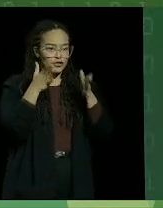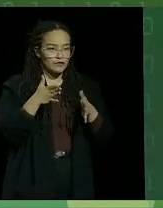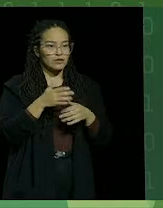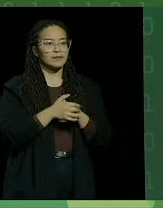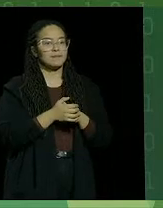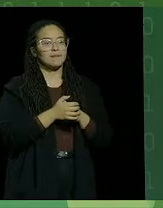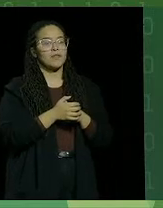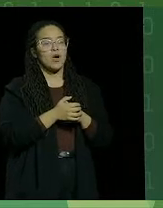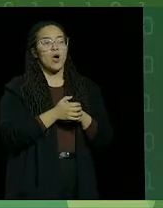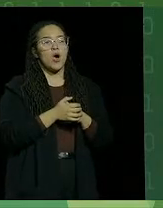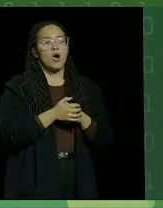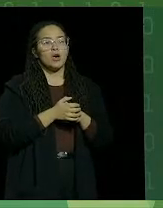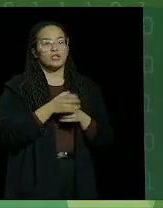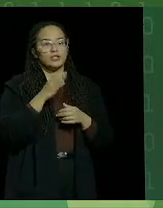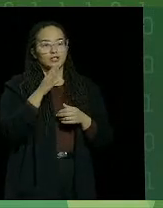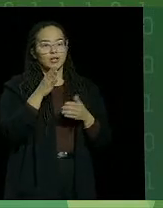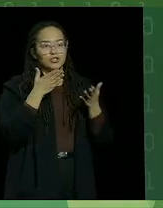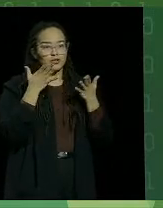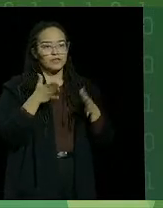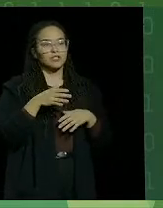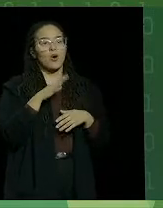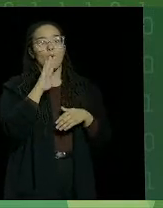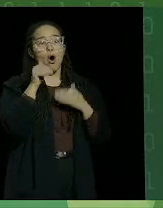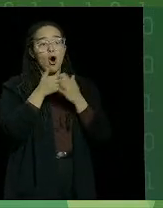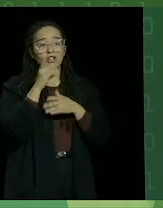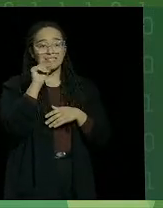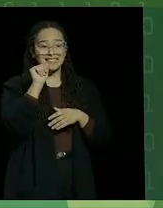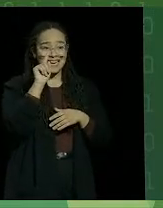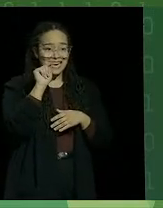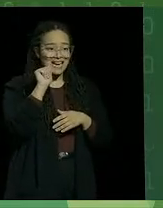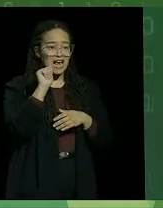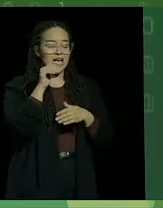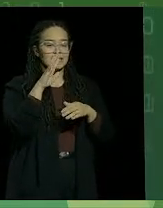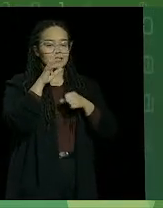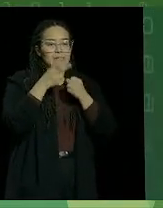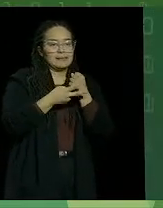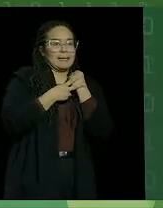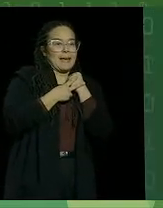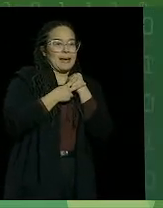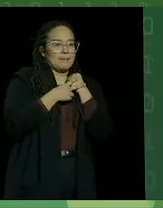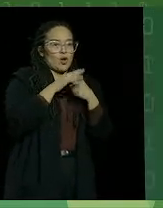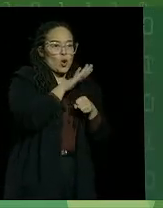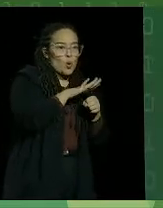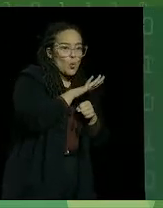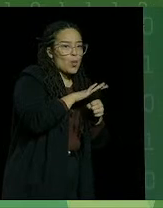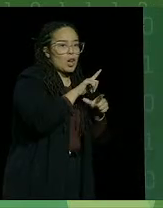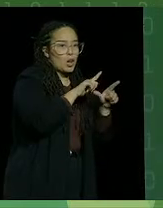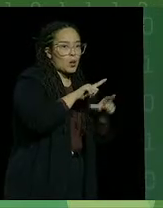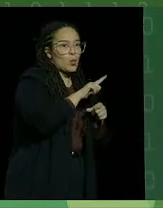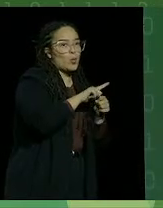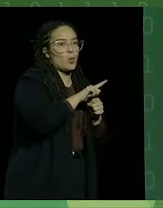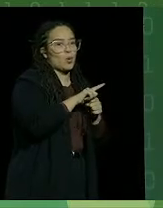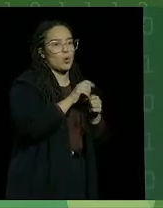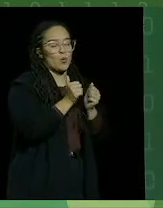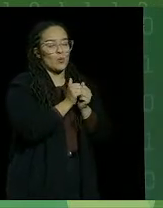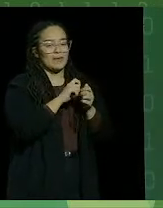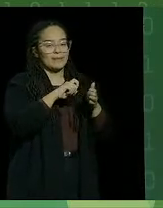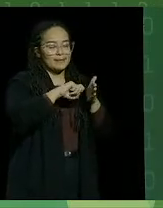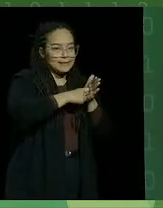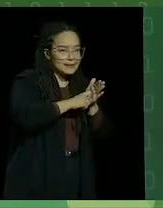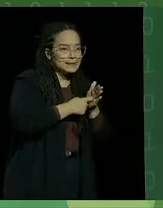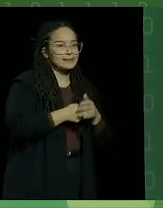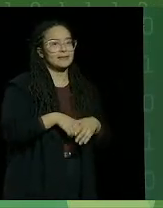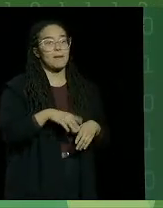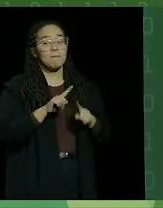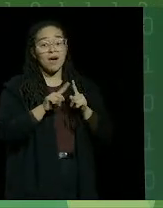at rest is secured locally with individual data encryption keys. But we give you the final say whether it's